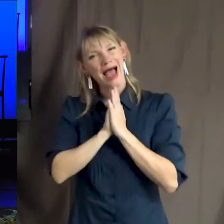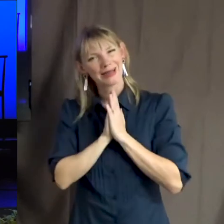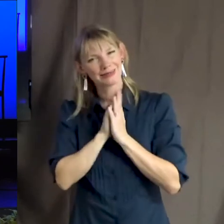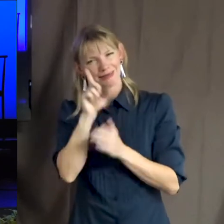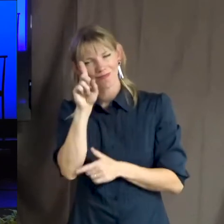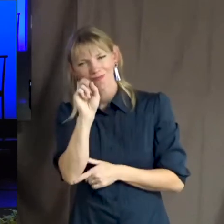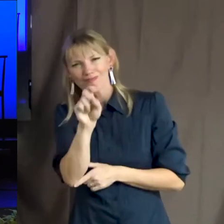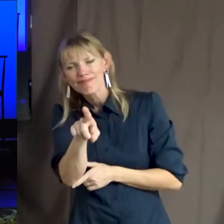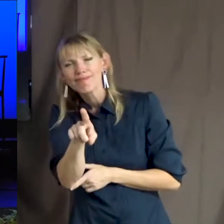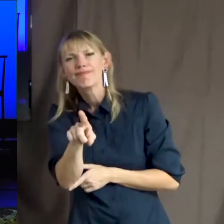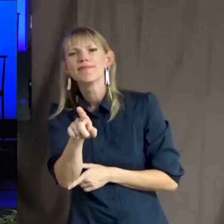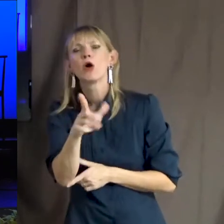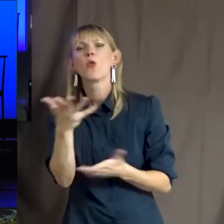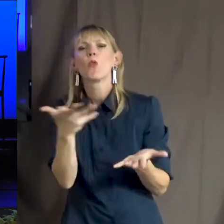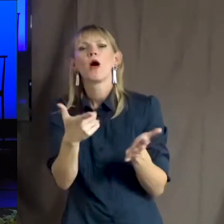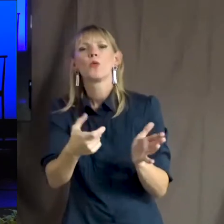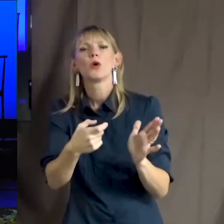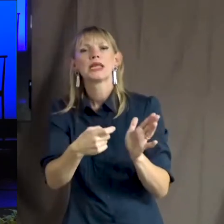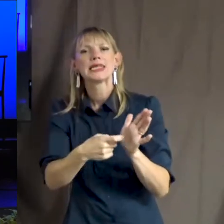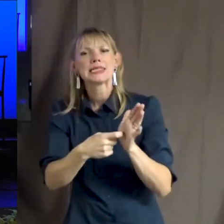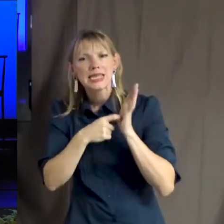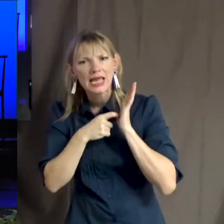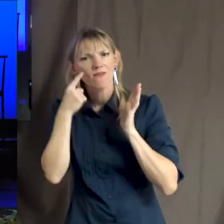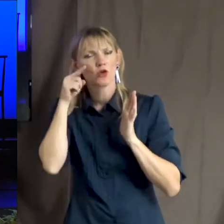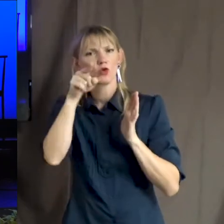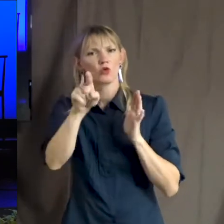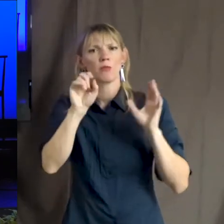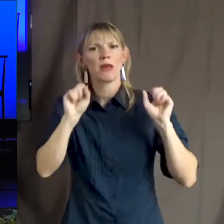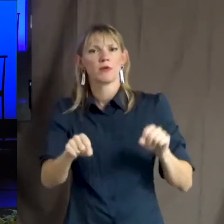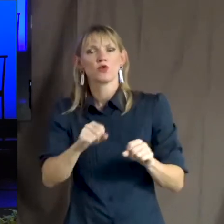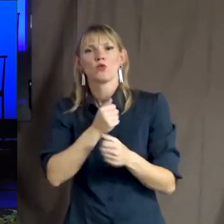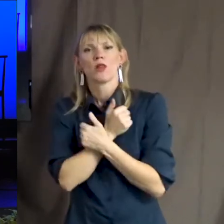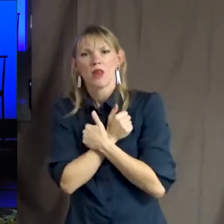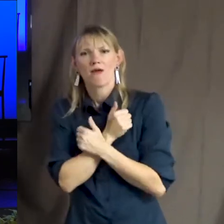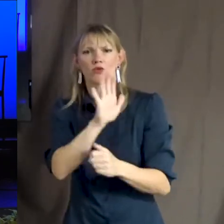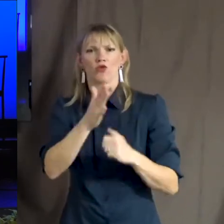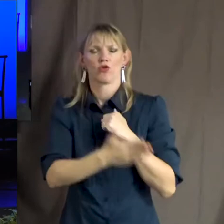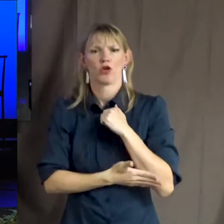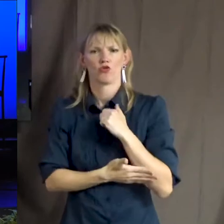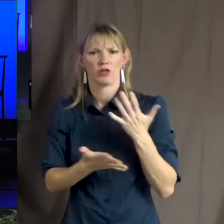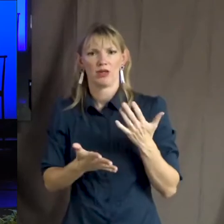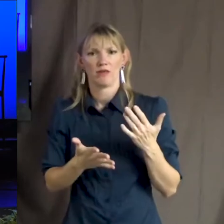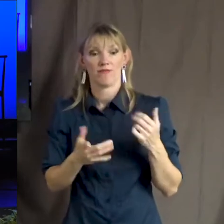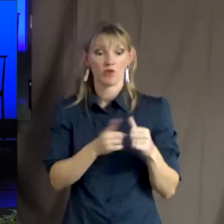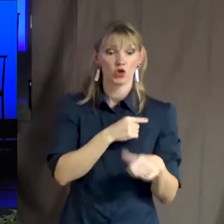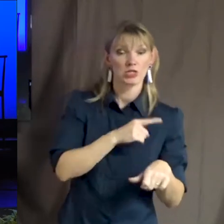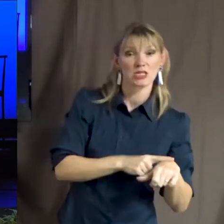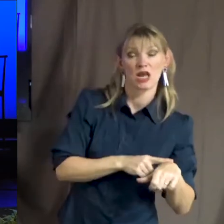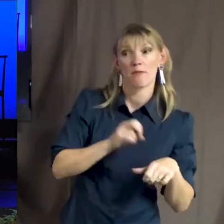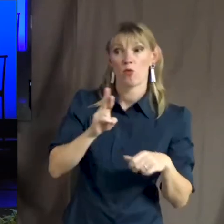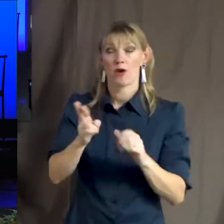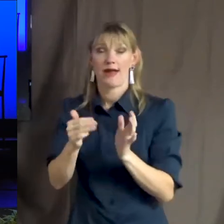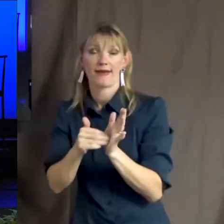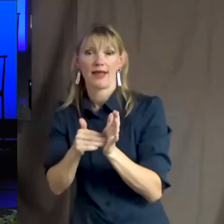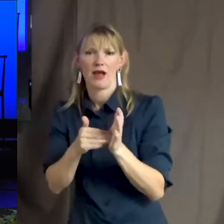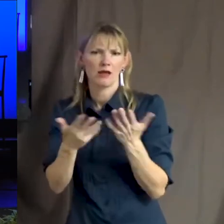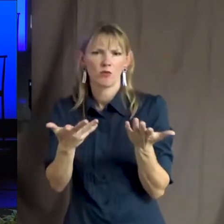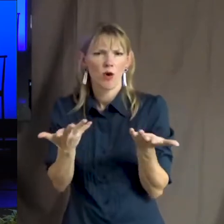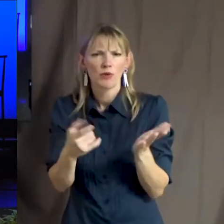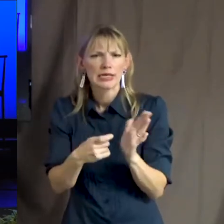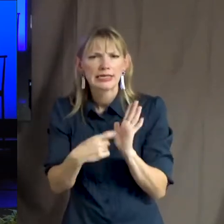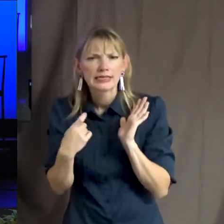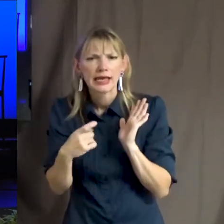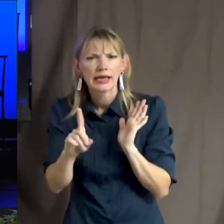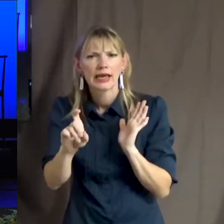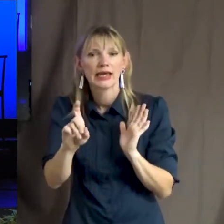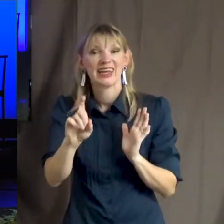take to love your country? What would it take to love your country for the first time or to love it again? Because in